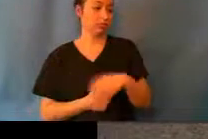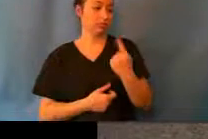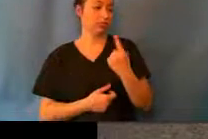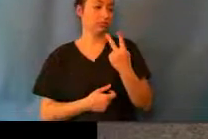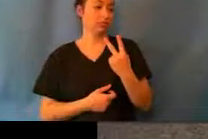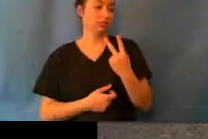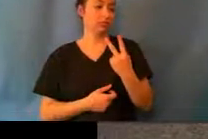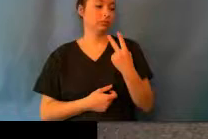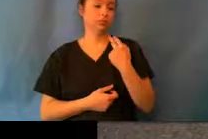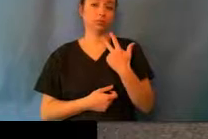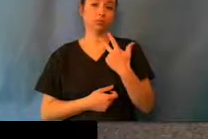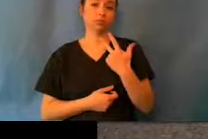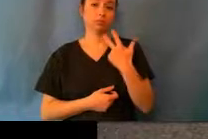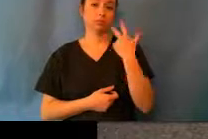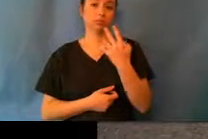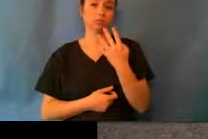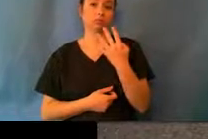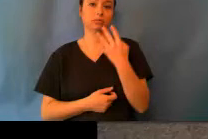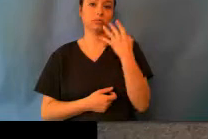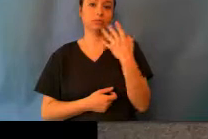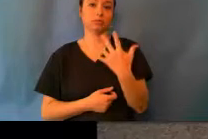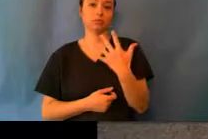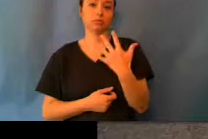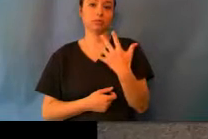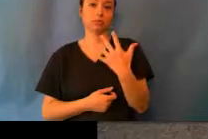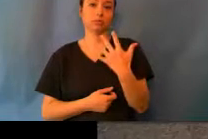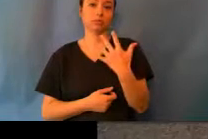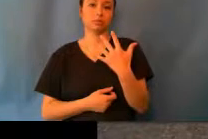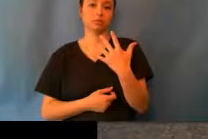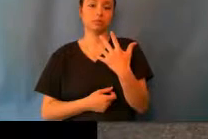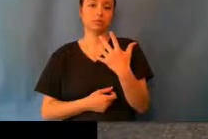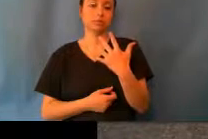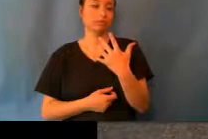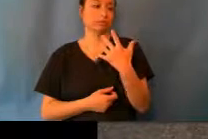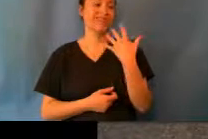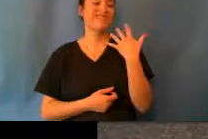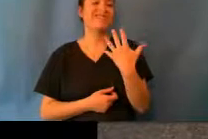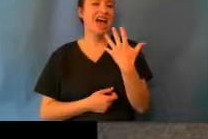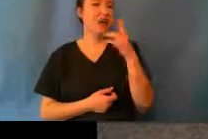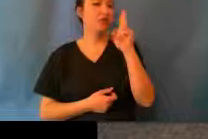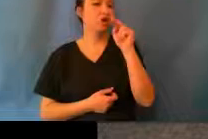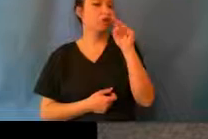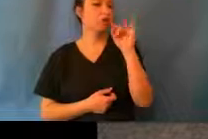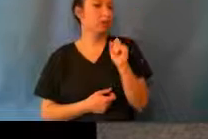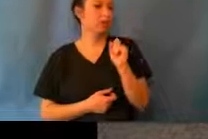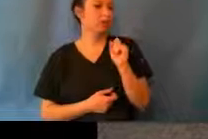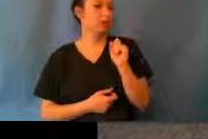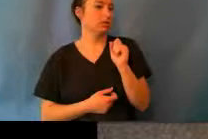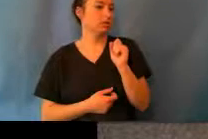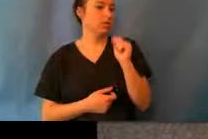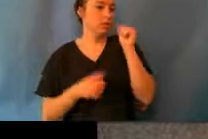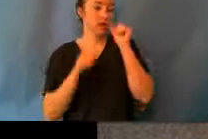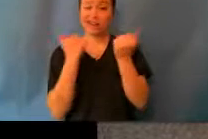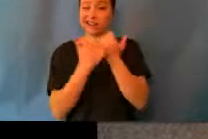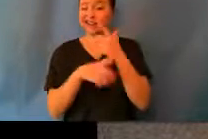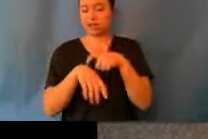1, 2, 3, 4, 5. 5 units. Remember, at any